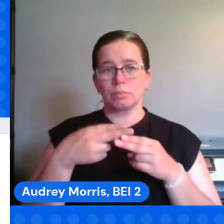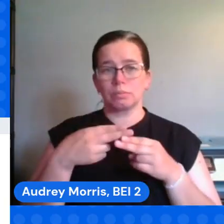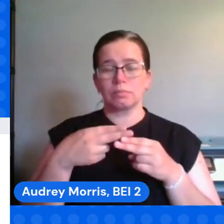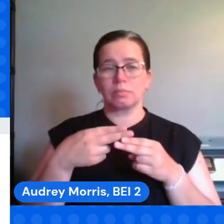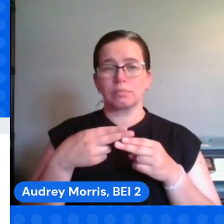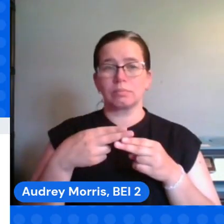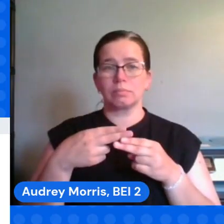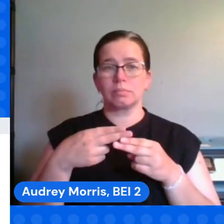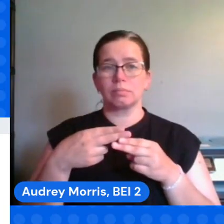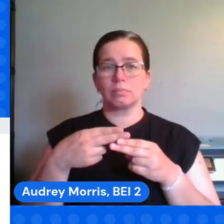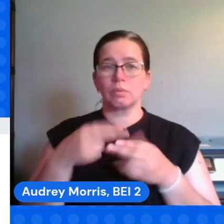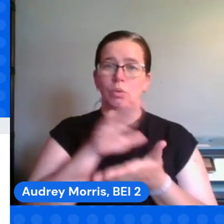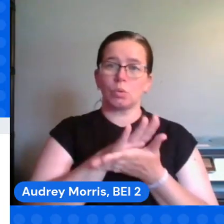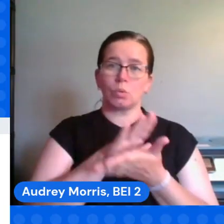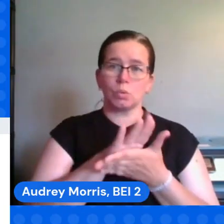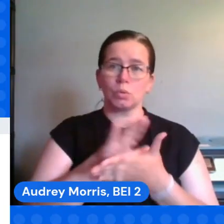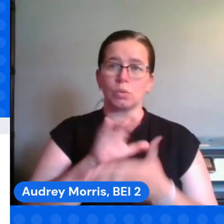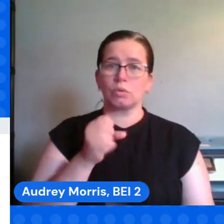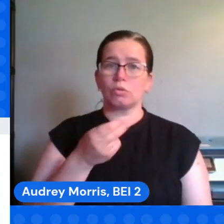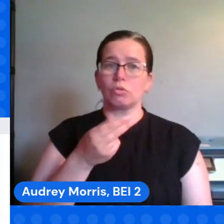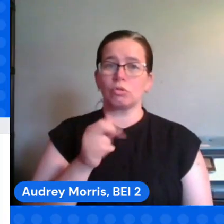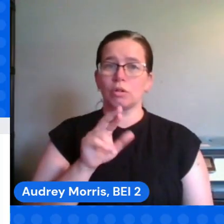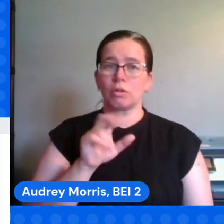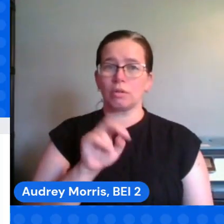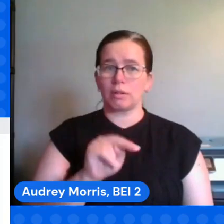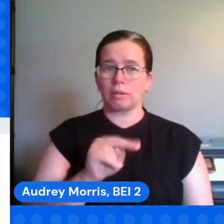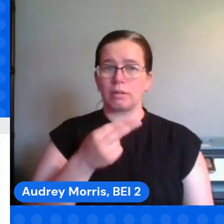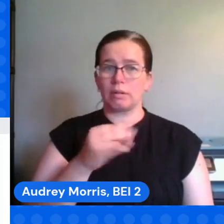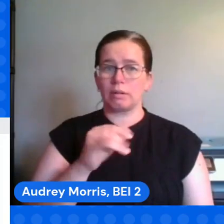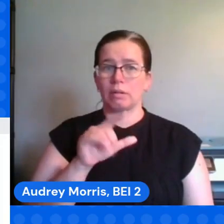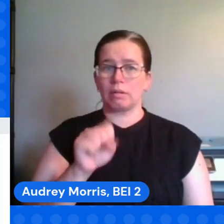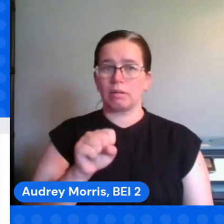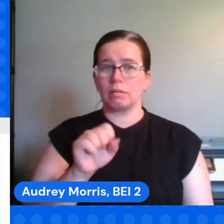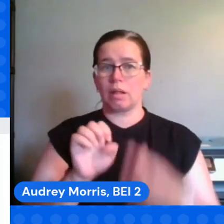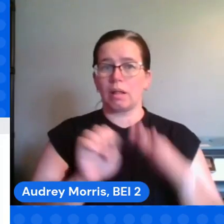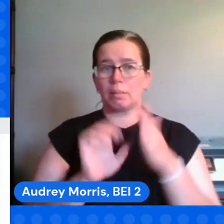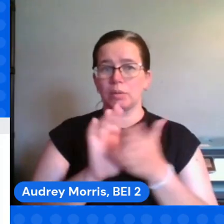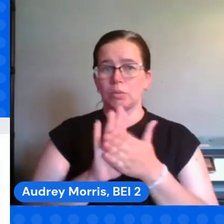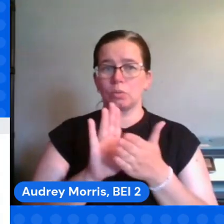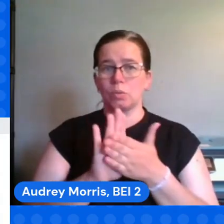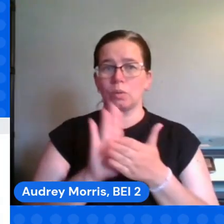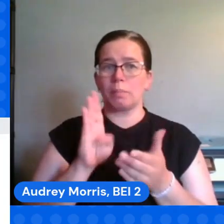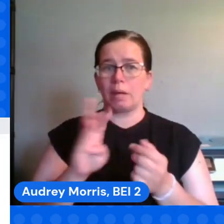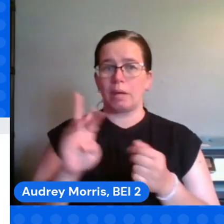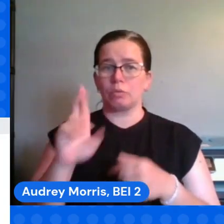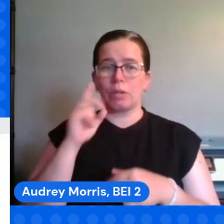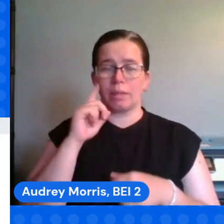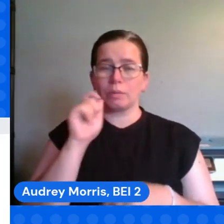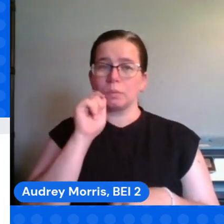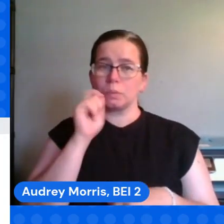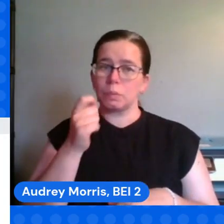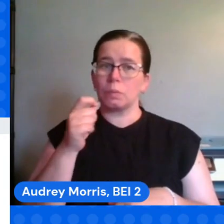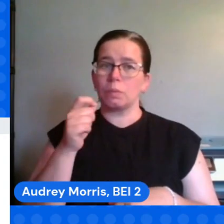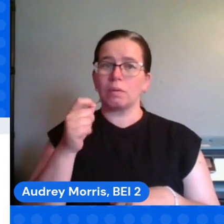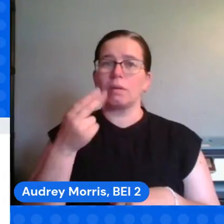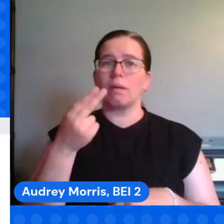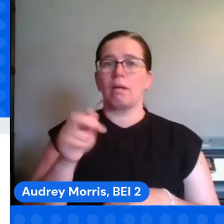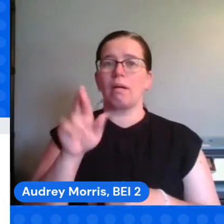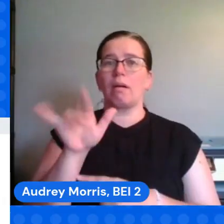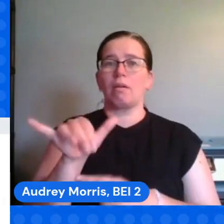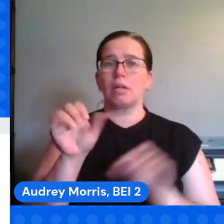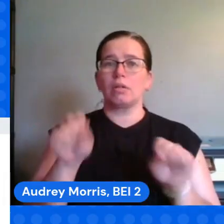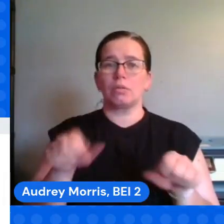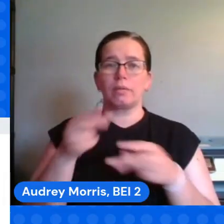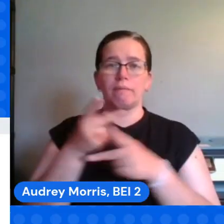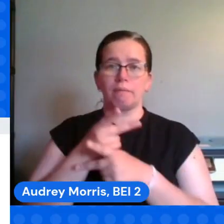the school, Sharon Hills Elementary School here in Baton Rouge, and so I think it was pretty cool for Harry to be able to figure out